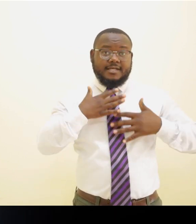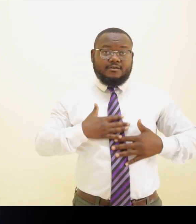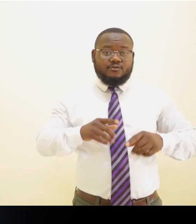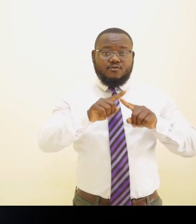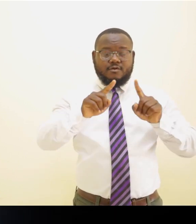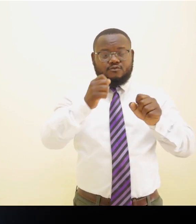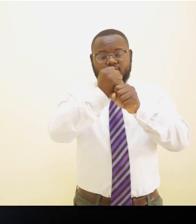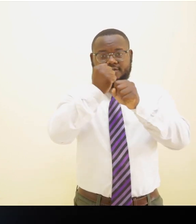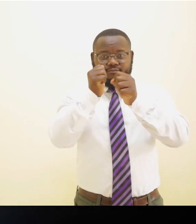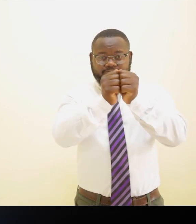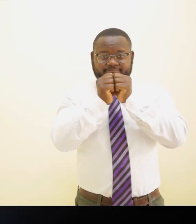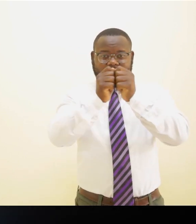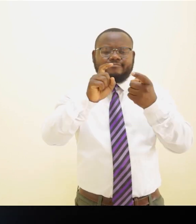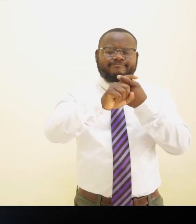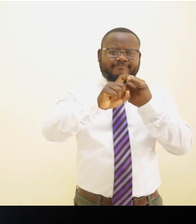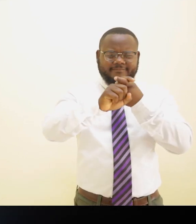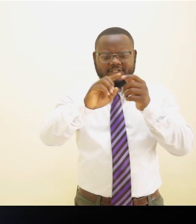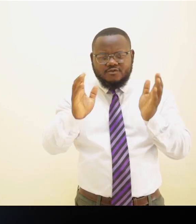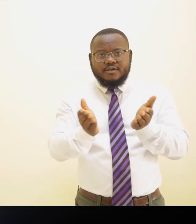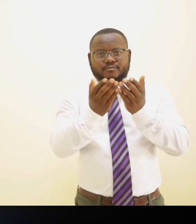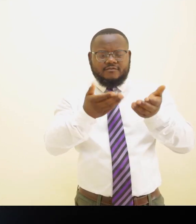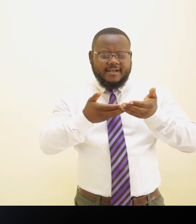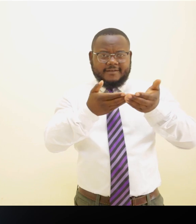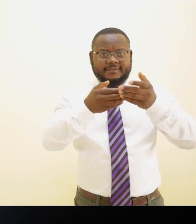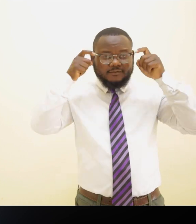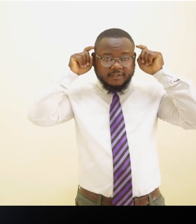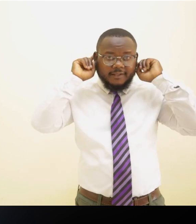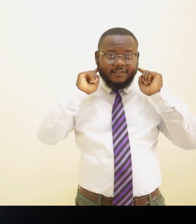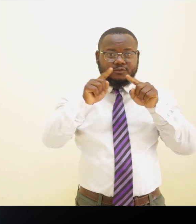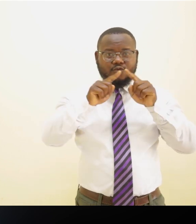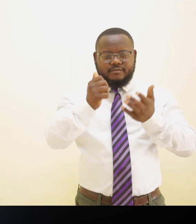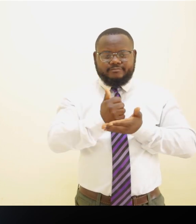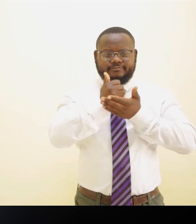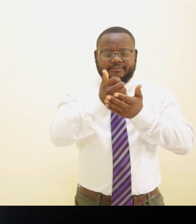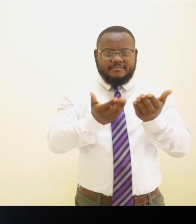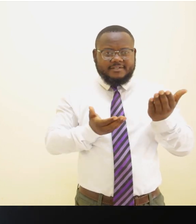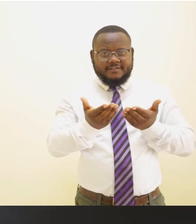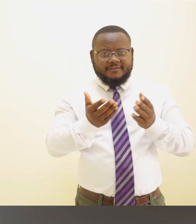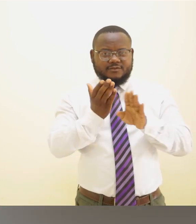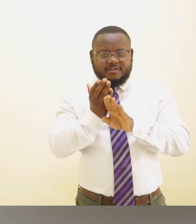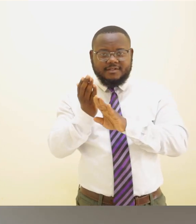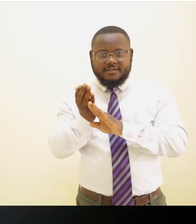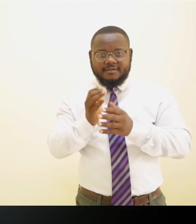with partners to improve access to hearing aids and rehabilitation services.